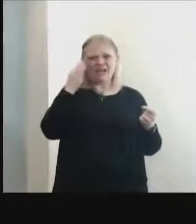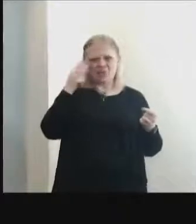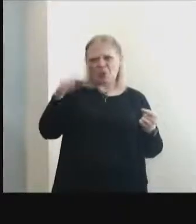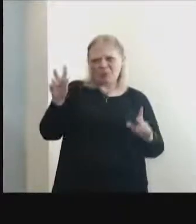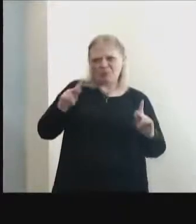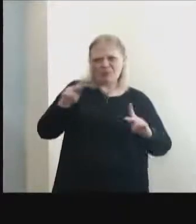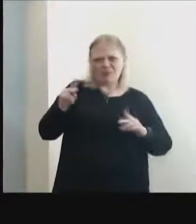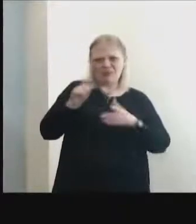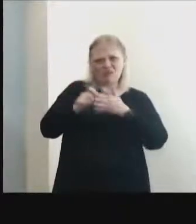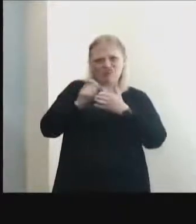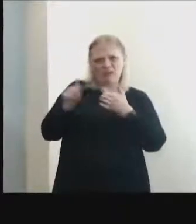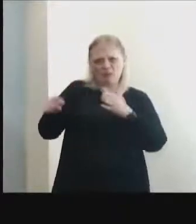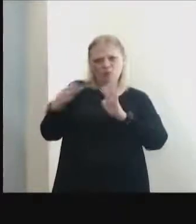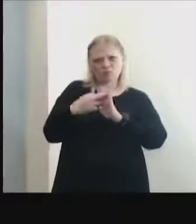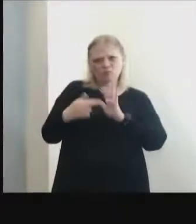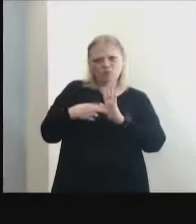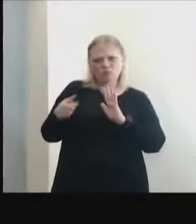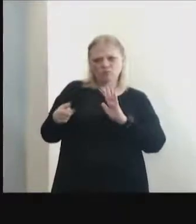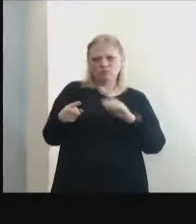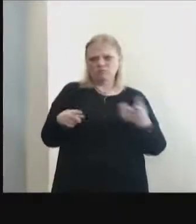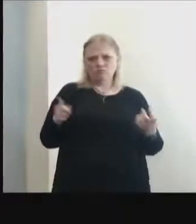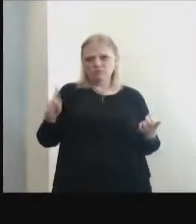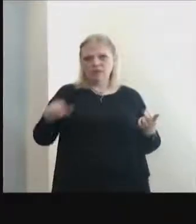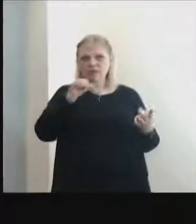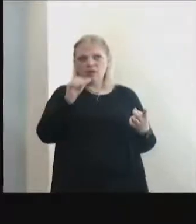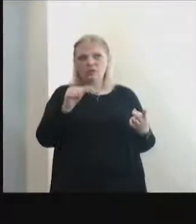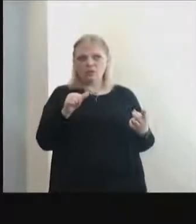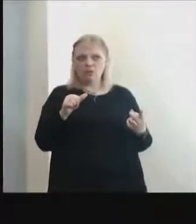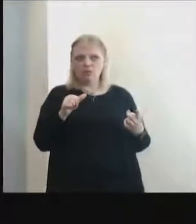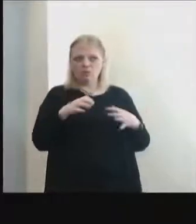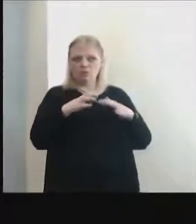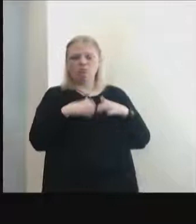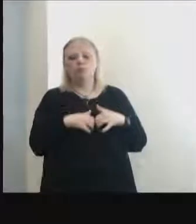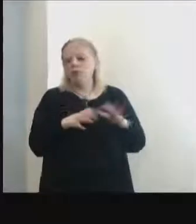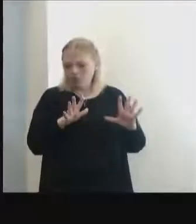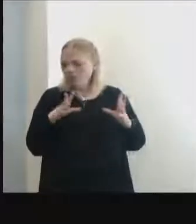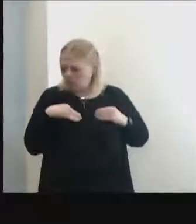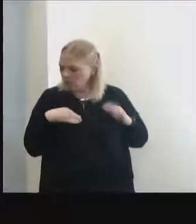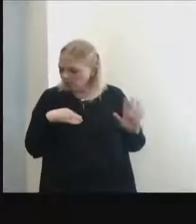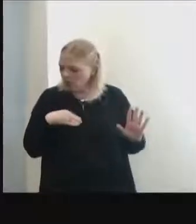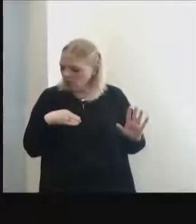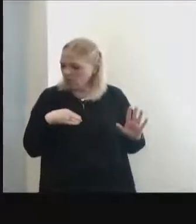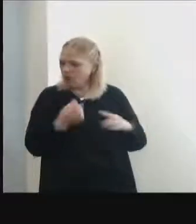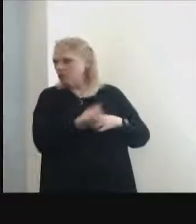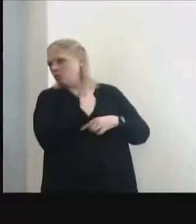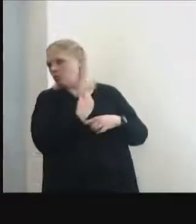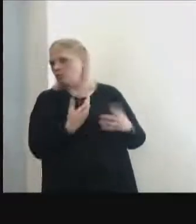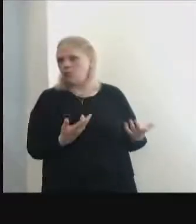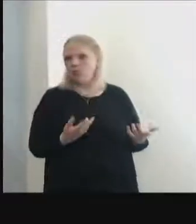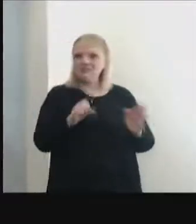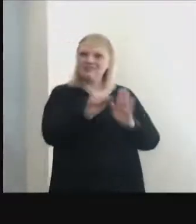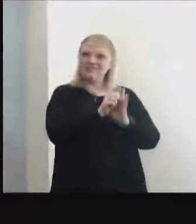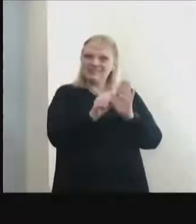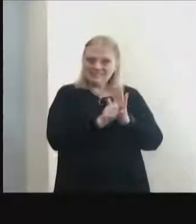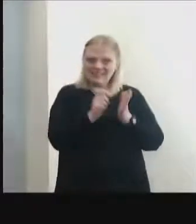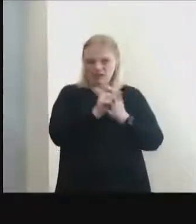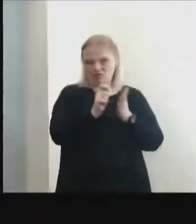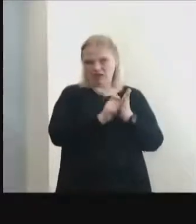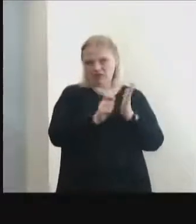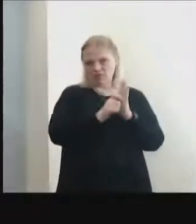guidelines. They wouldn't cower under that type of pressure. Those are good guidelines. The state writes guidelines,